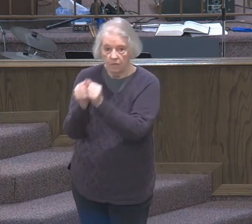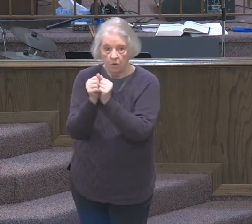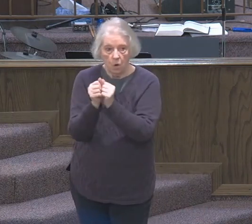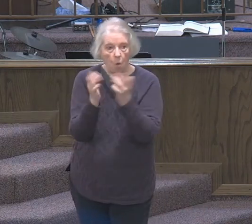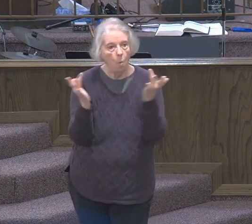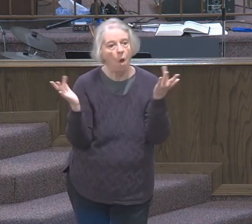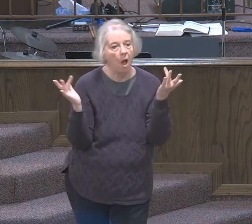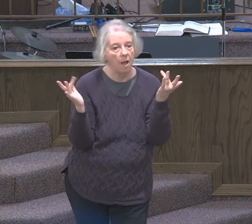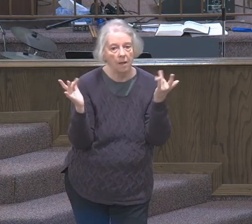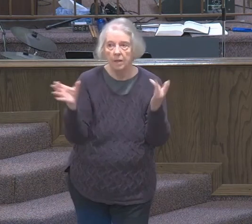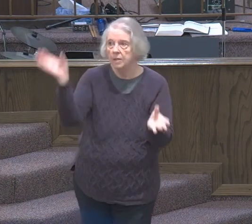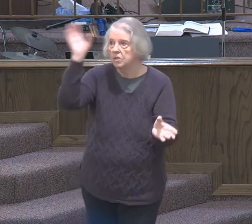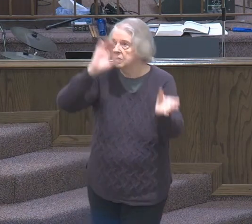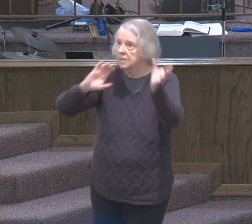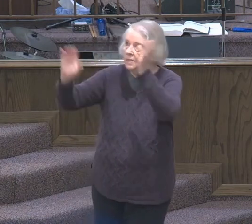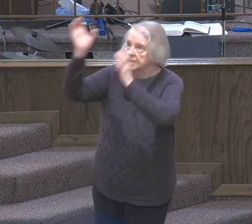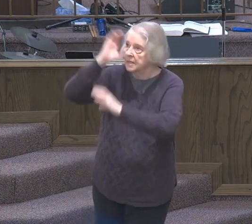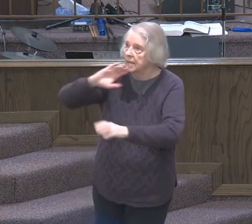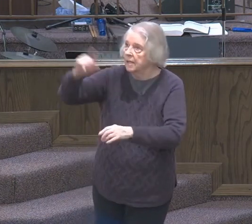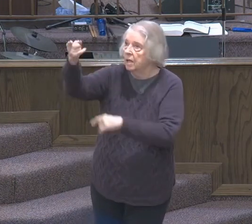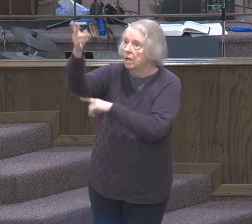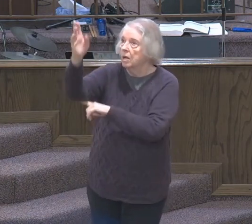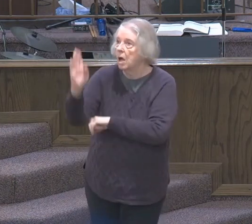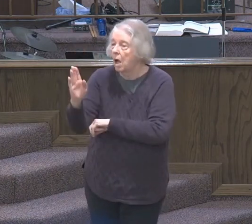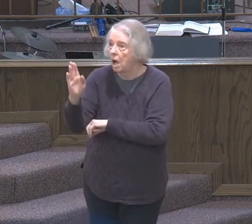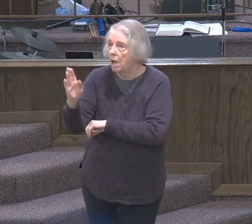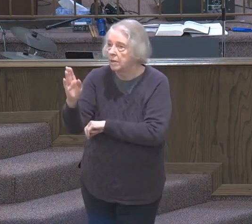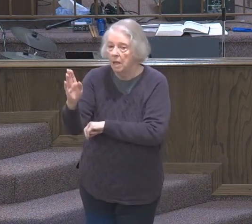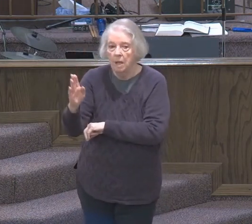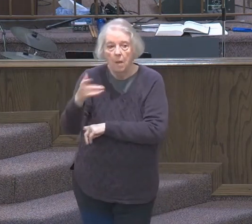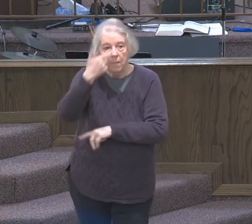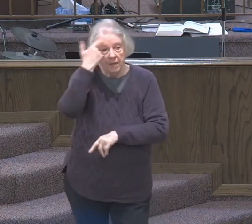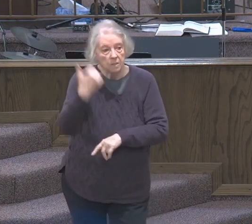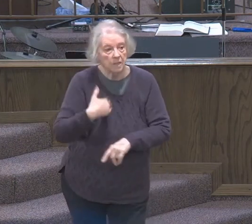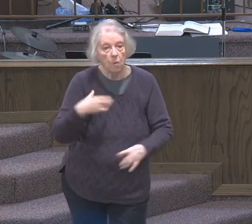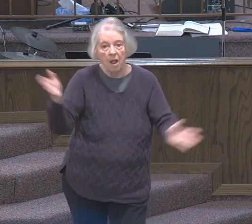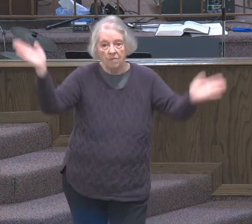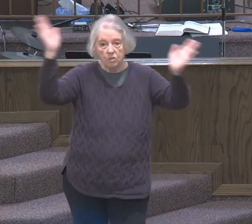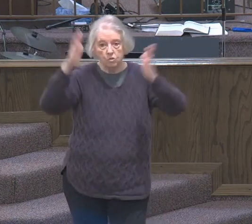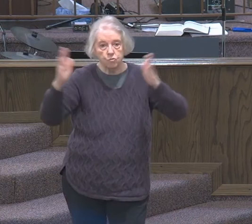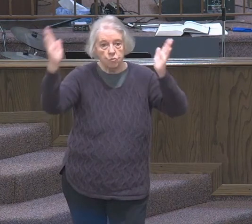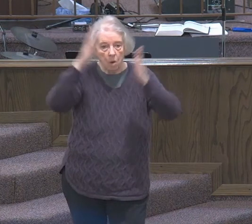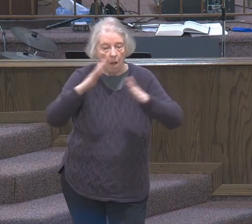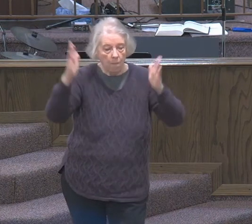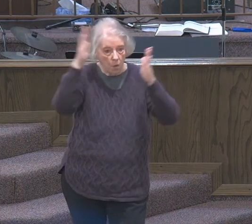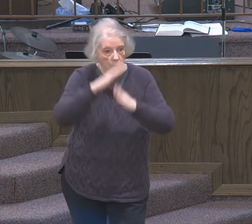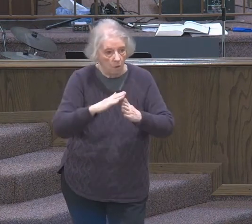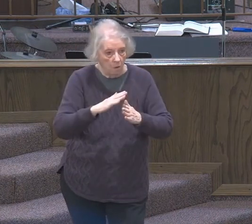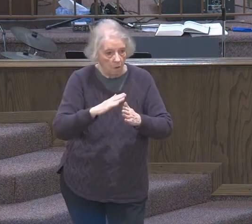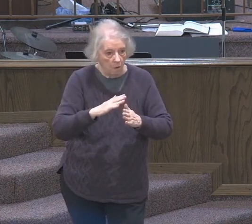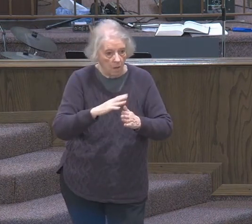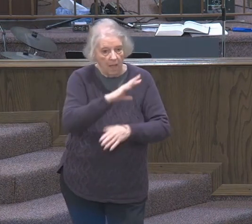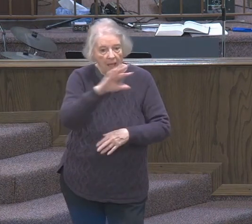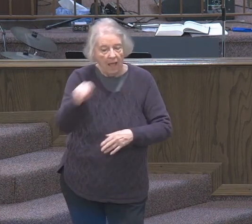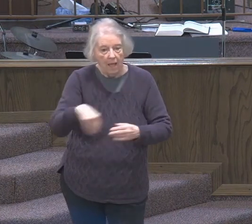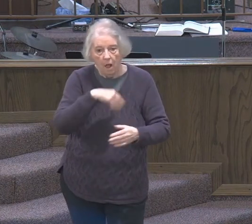They were in trouble. The whole purpose of coming together was because these